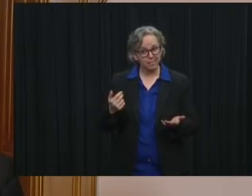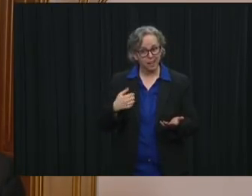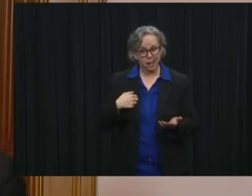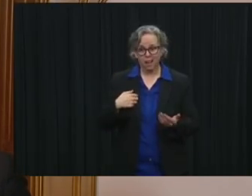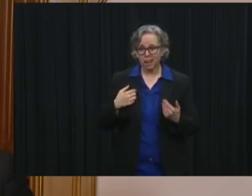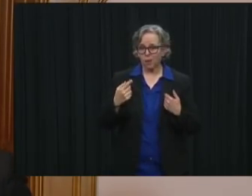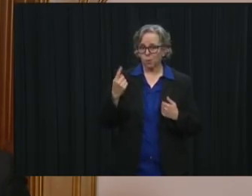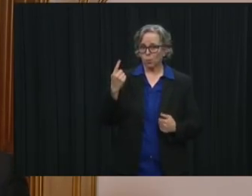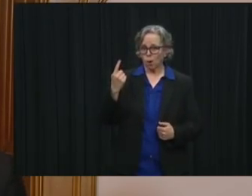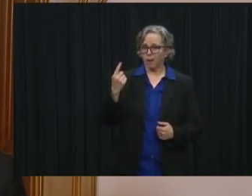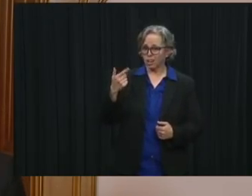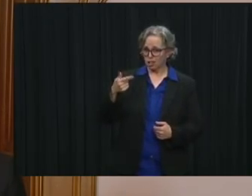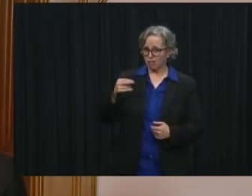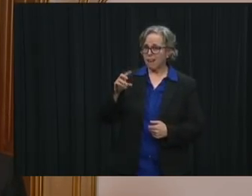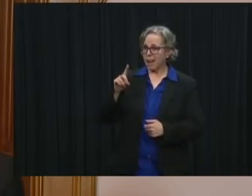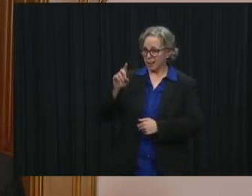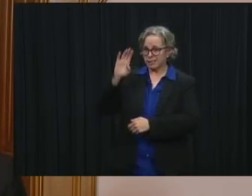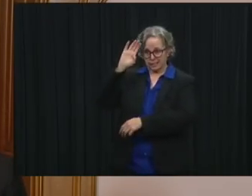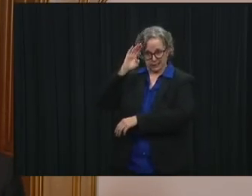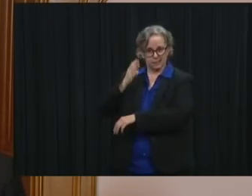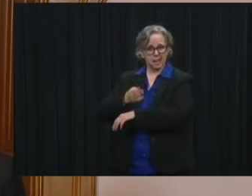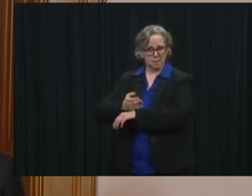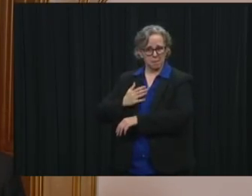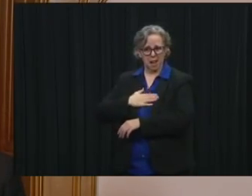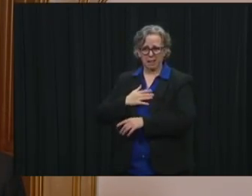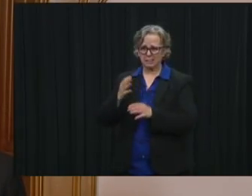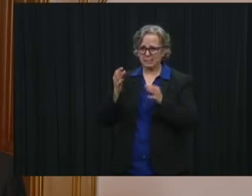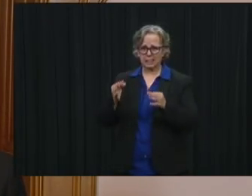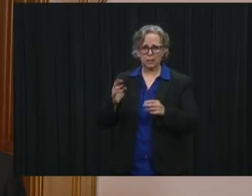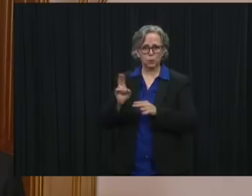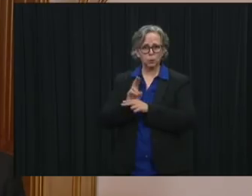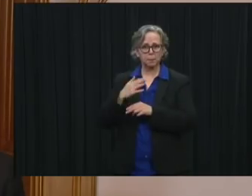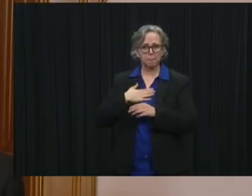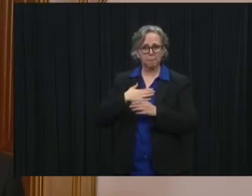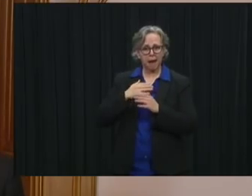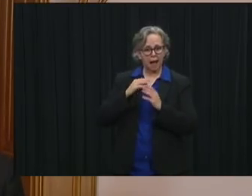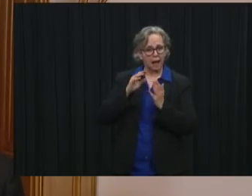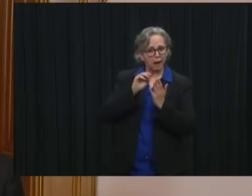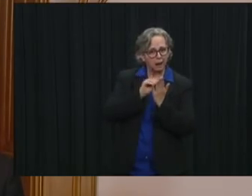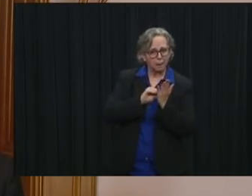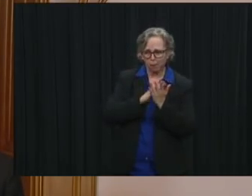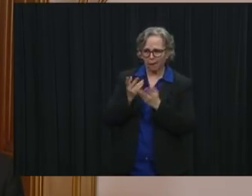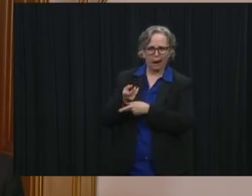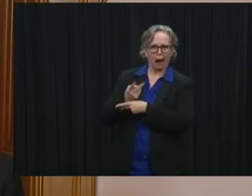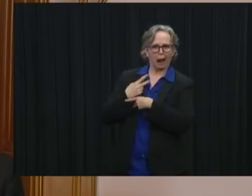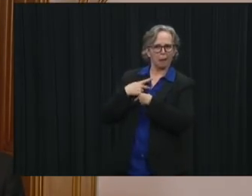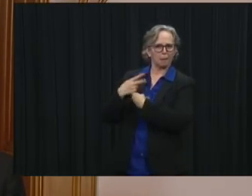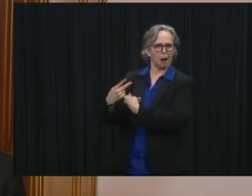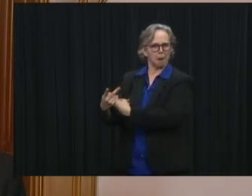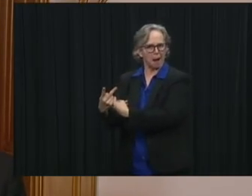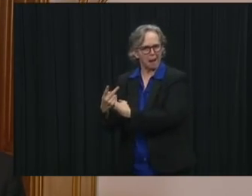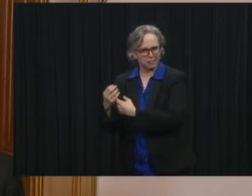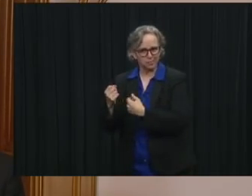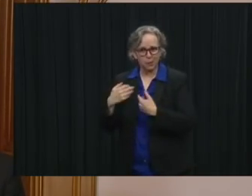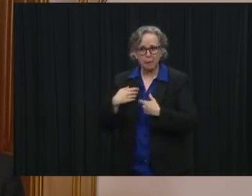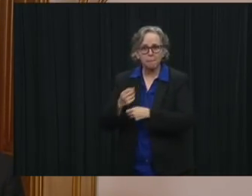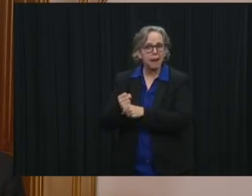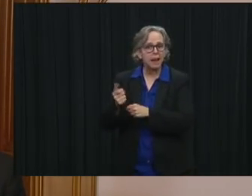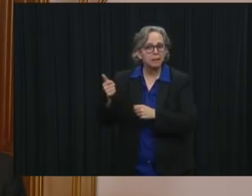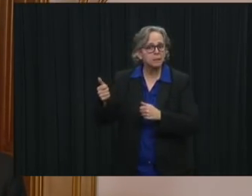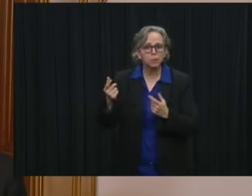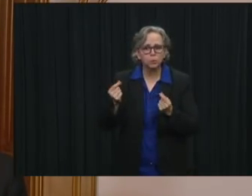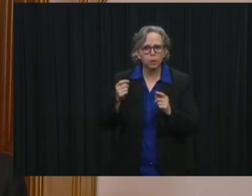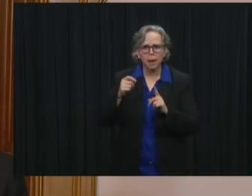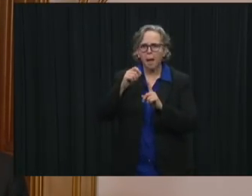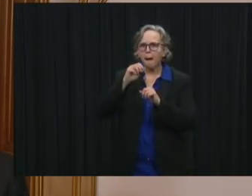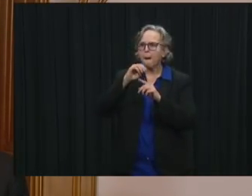my cookbooks, and he's had some real successes. The banana bread was really good. Yesterday he tried to make Buckeyes. They were a